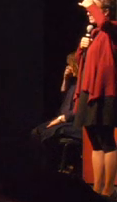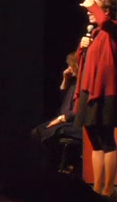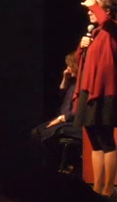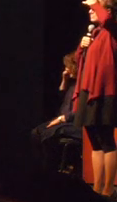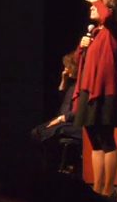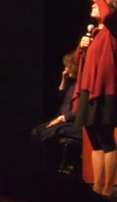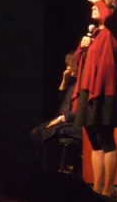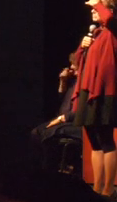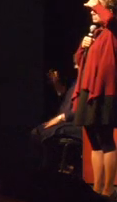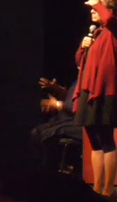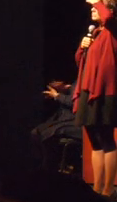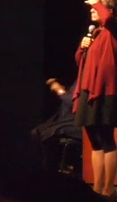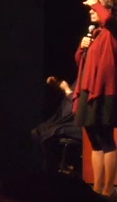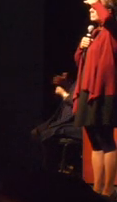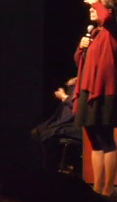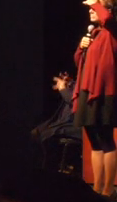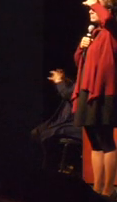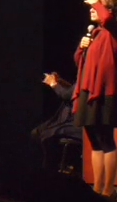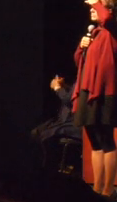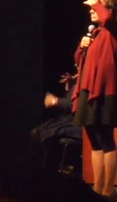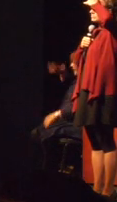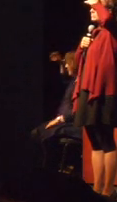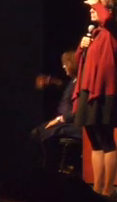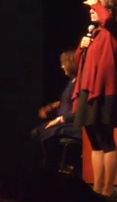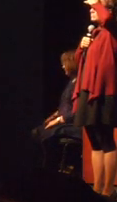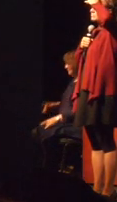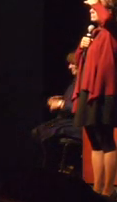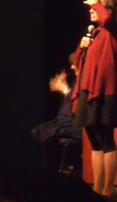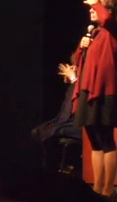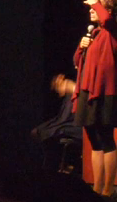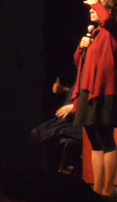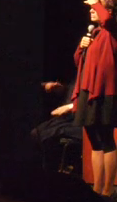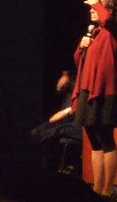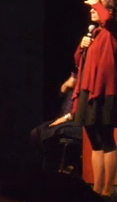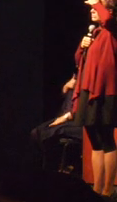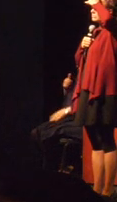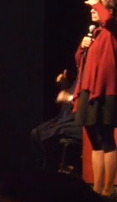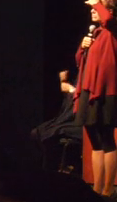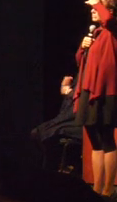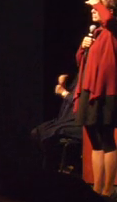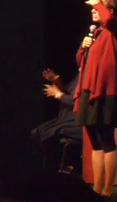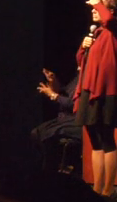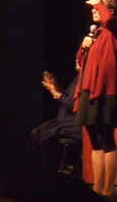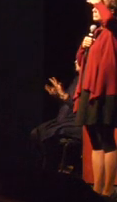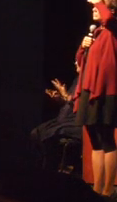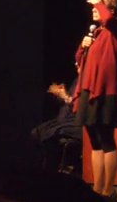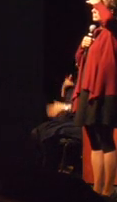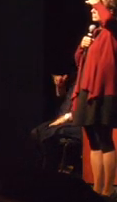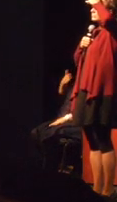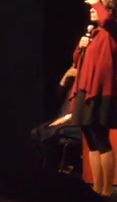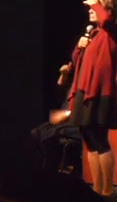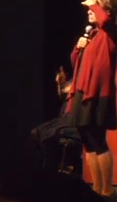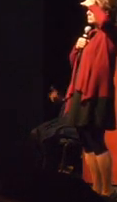my relationship with my parents. But I made that choice, and I feel like it made me a better